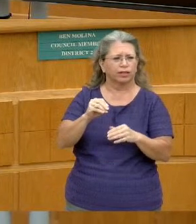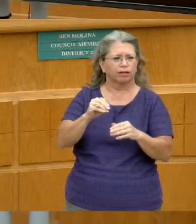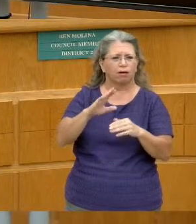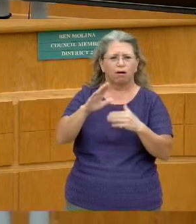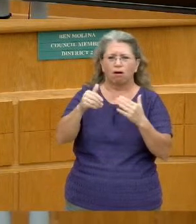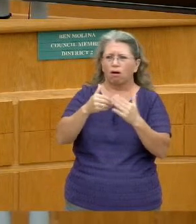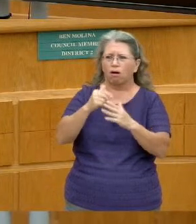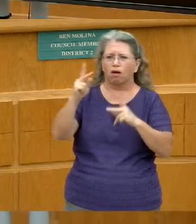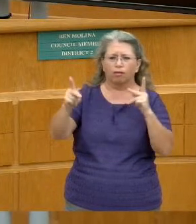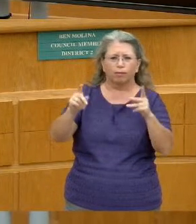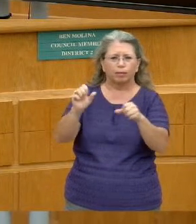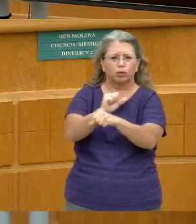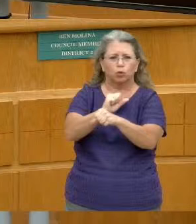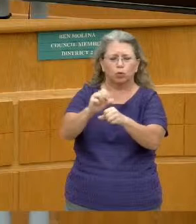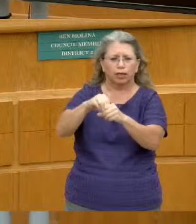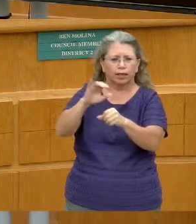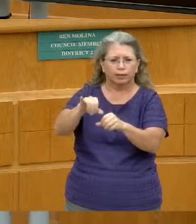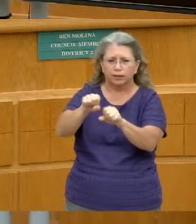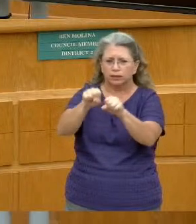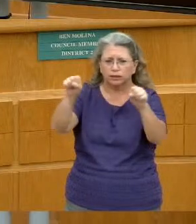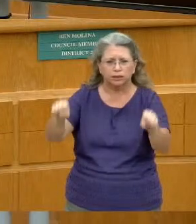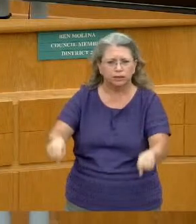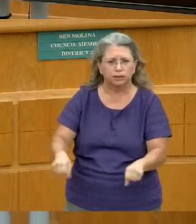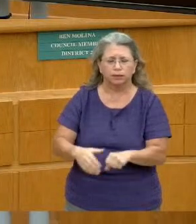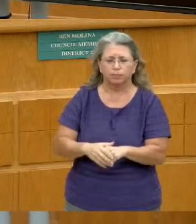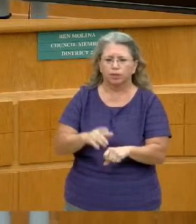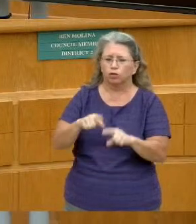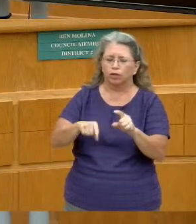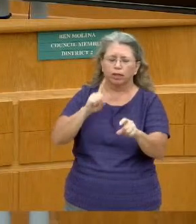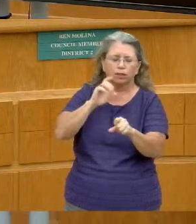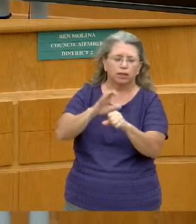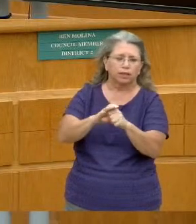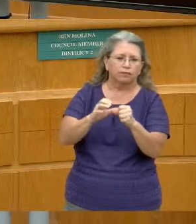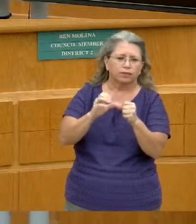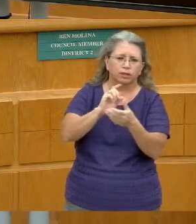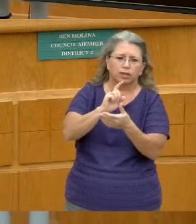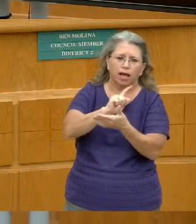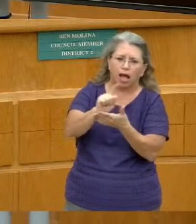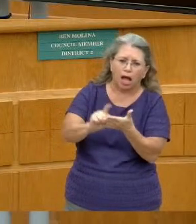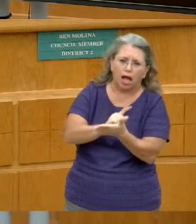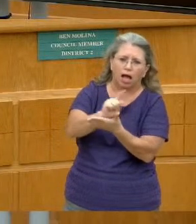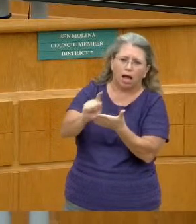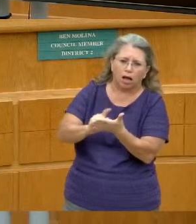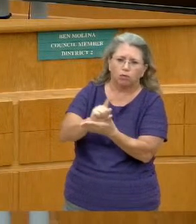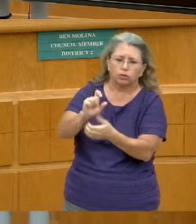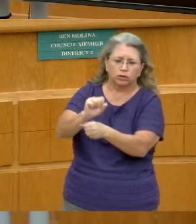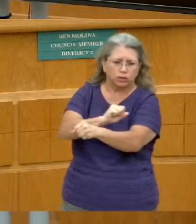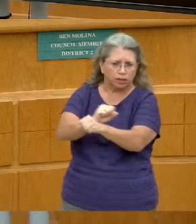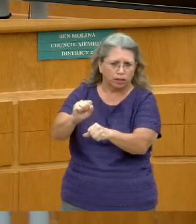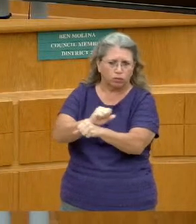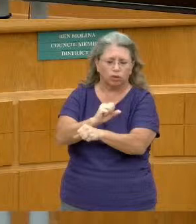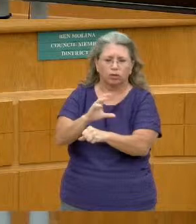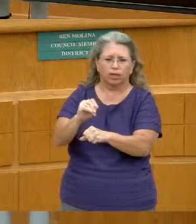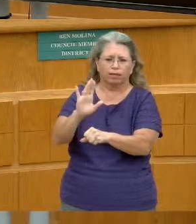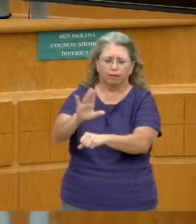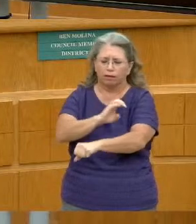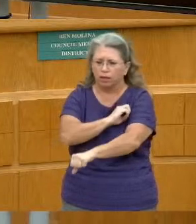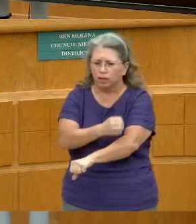hours that they're giving and the energy that they're putting forth on the behalf of the citizens of this community.